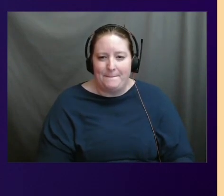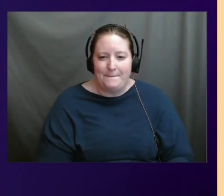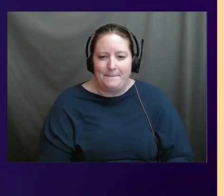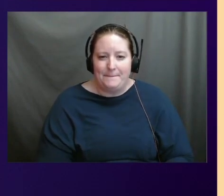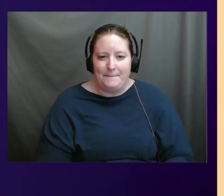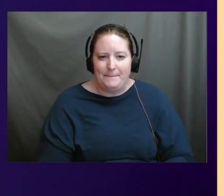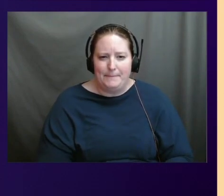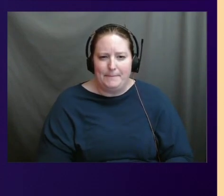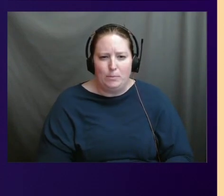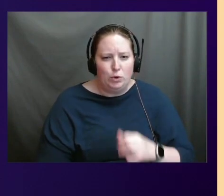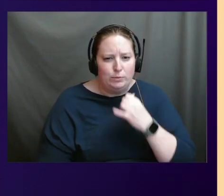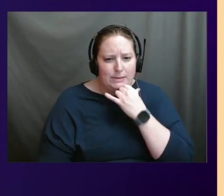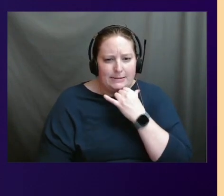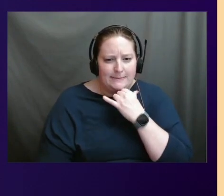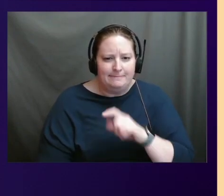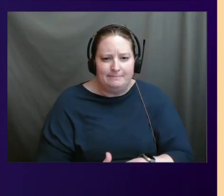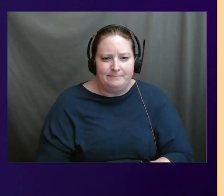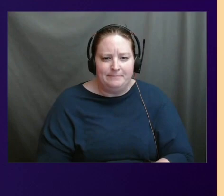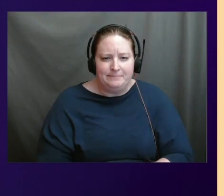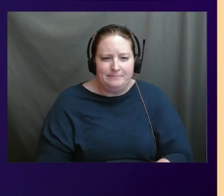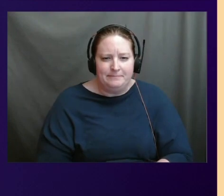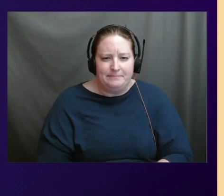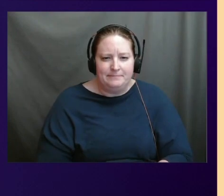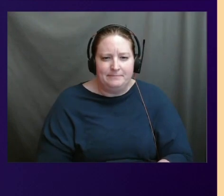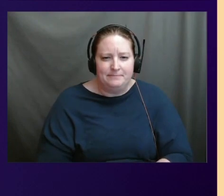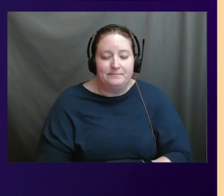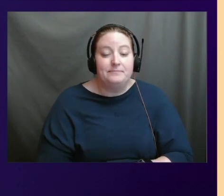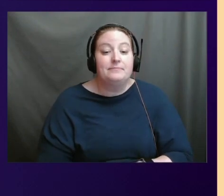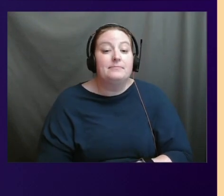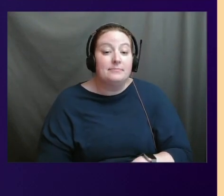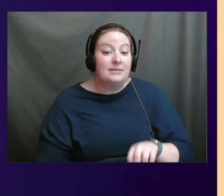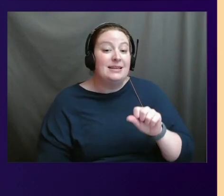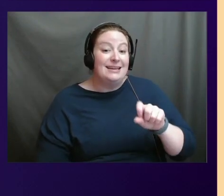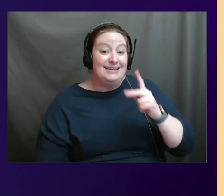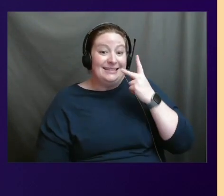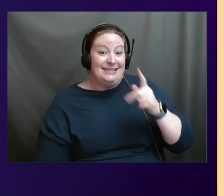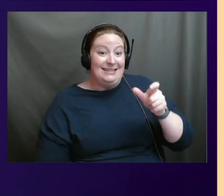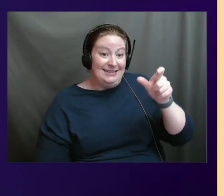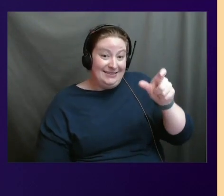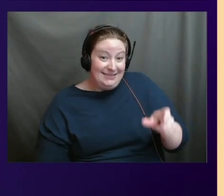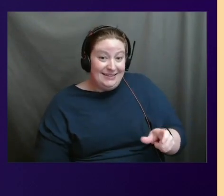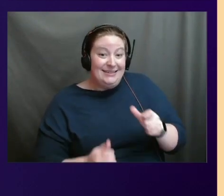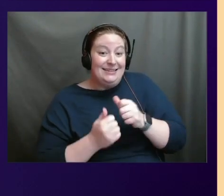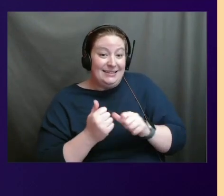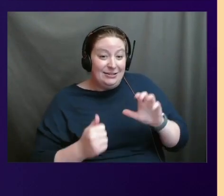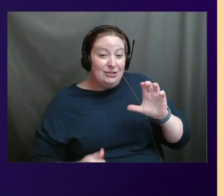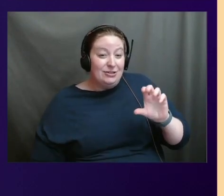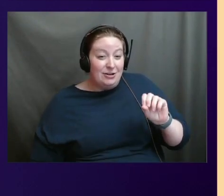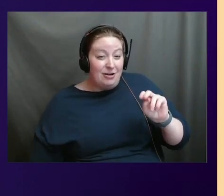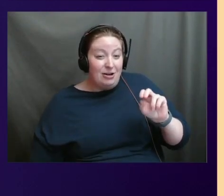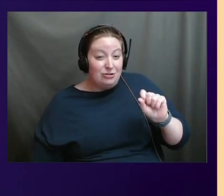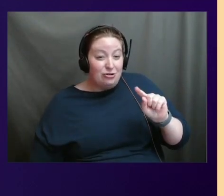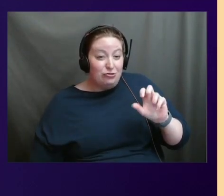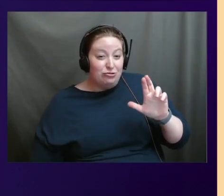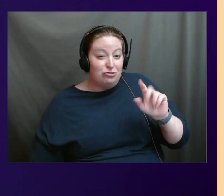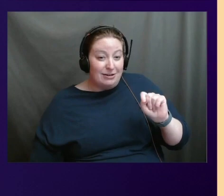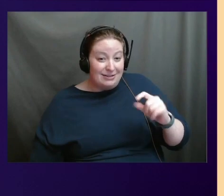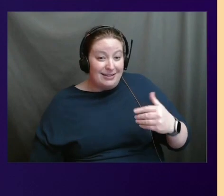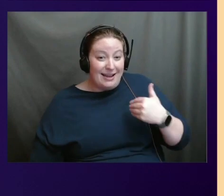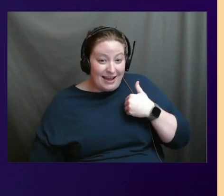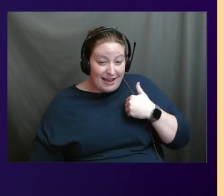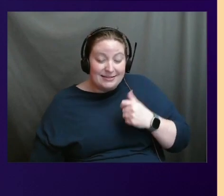whoops, let me scroll down here. So on the side here, you can see every single construct that exists, the